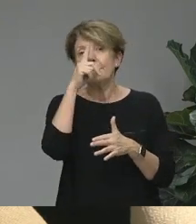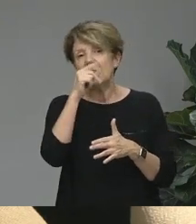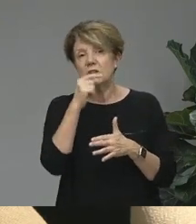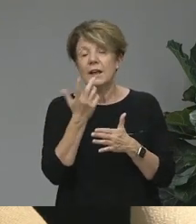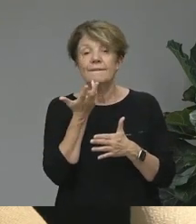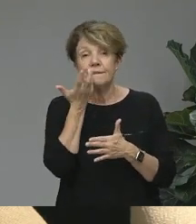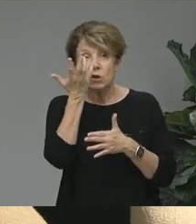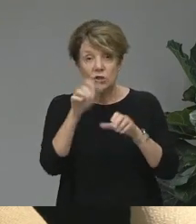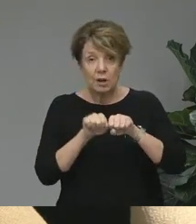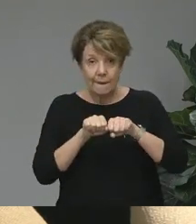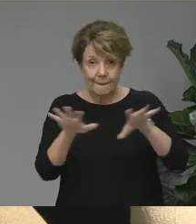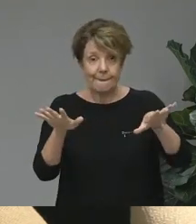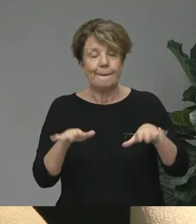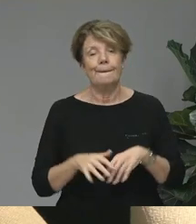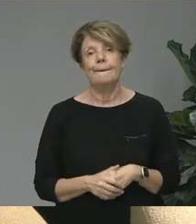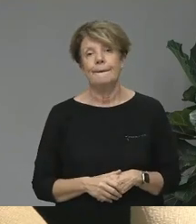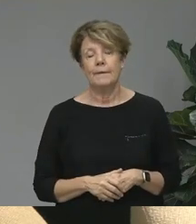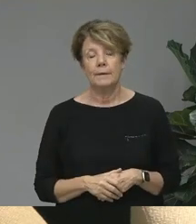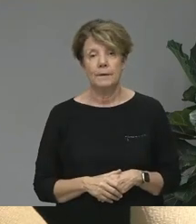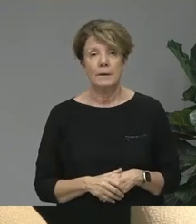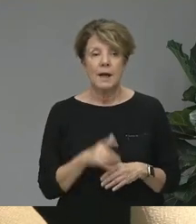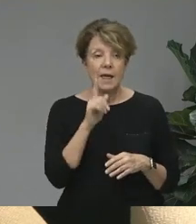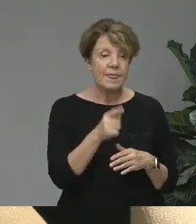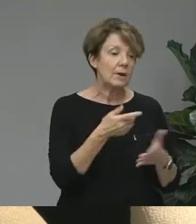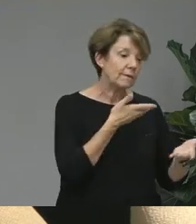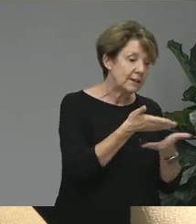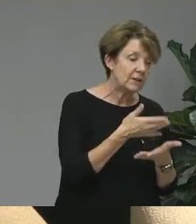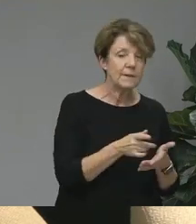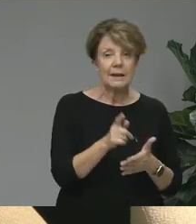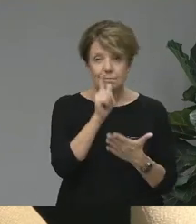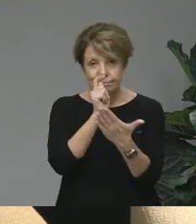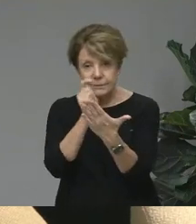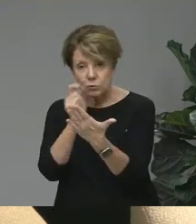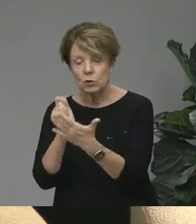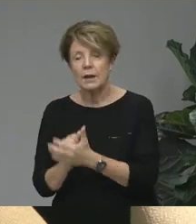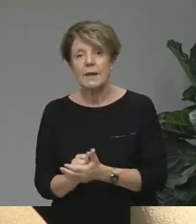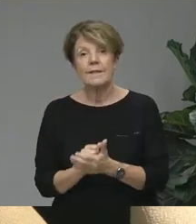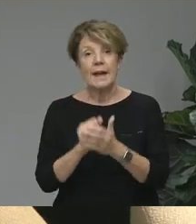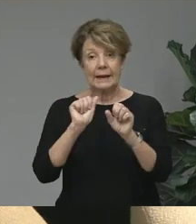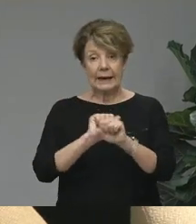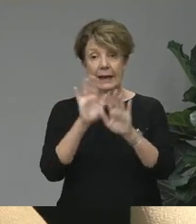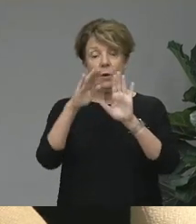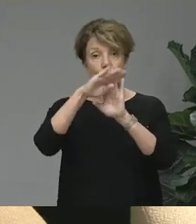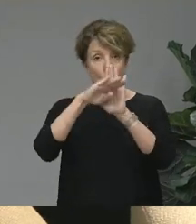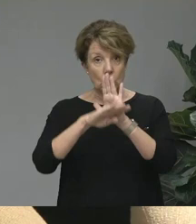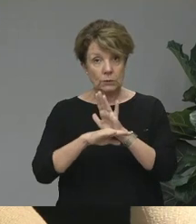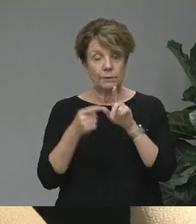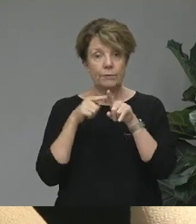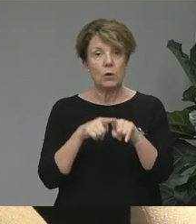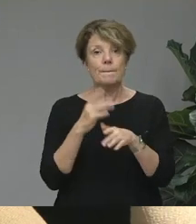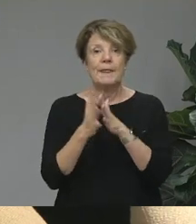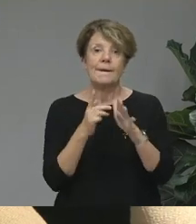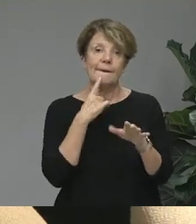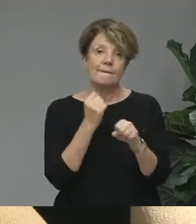so ultimately, that conversation, that scrutiny, that clear set of rules to follow meant that the